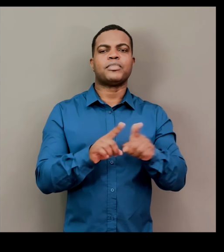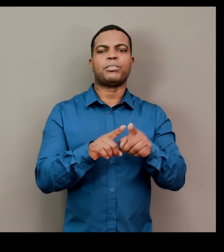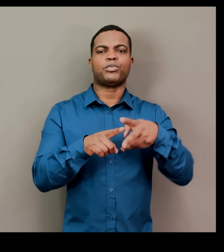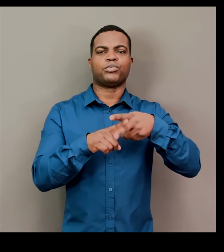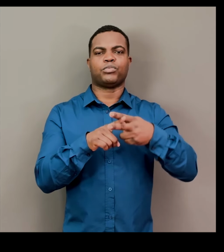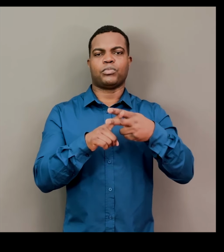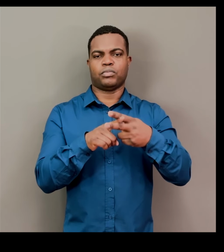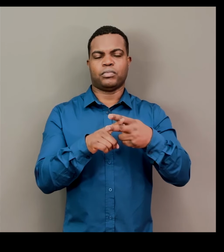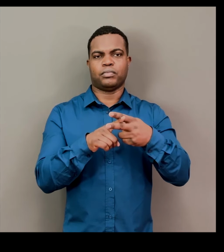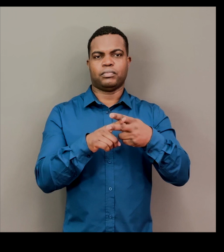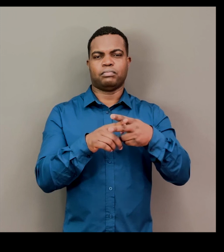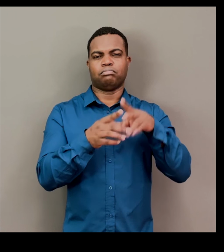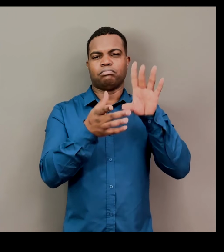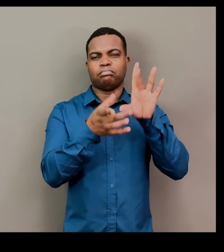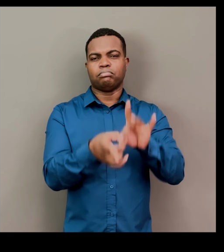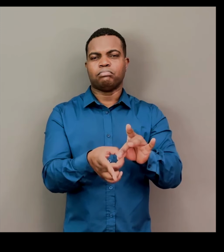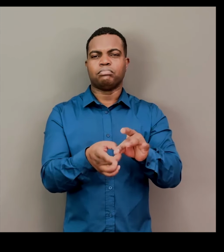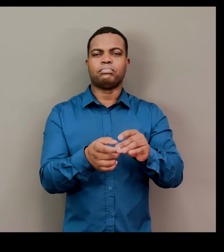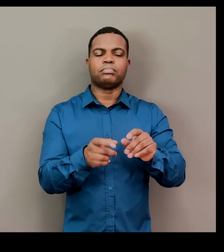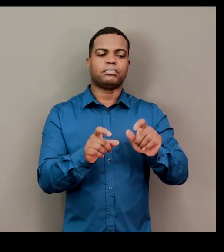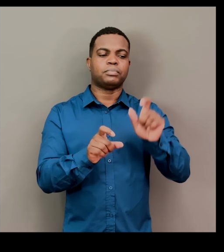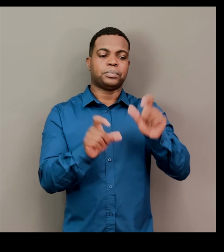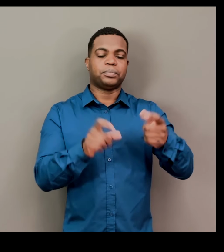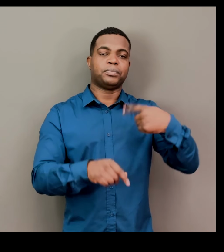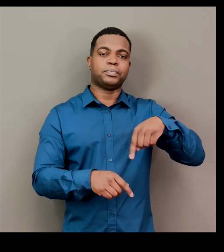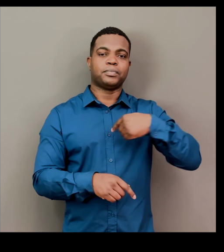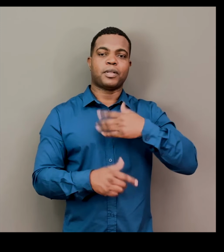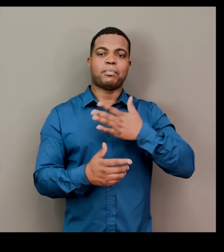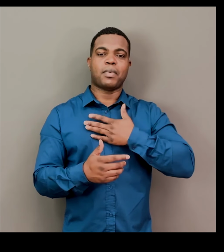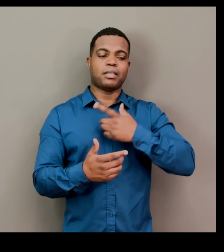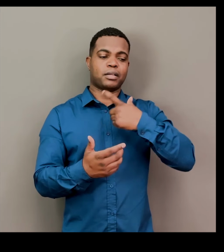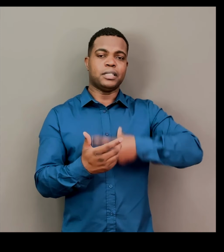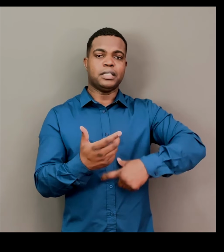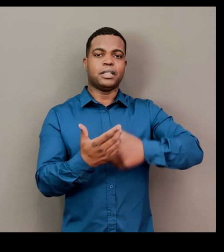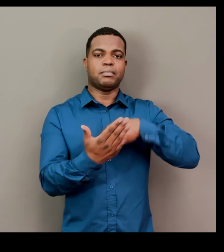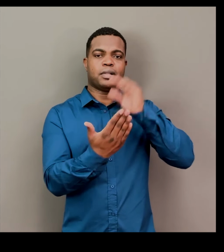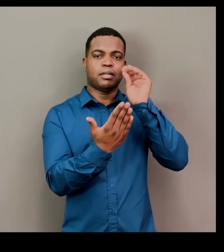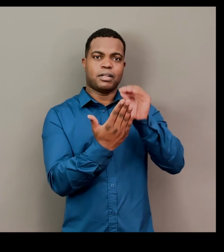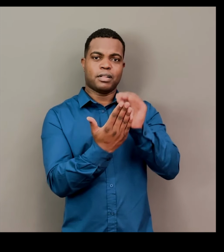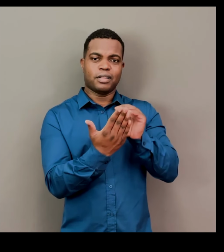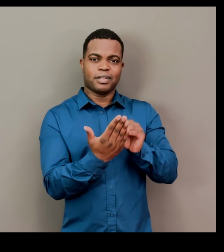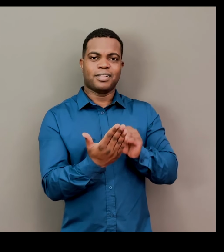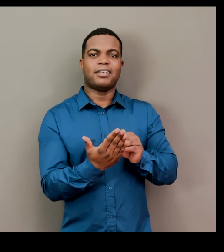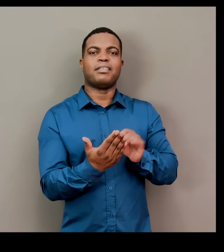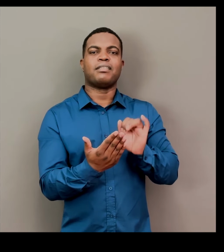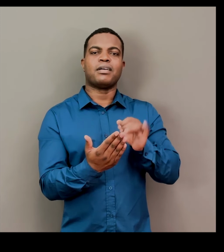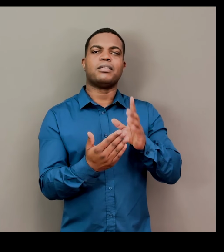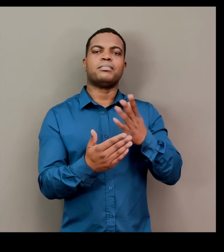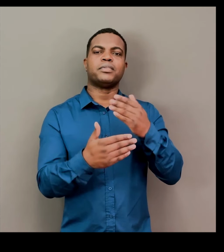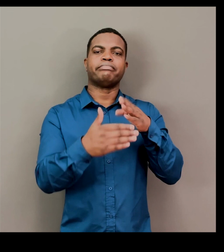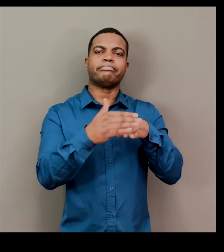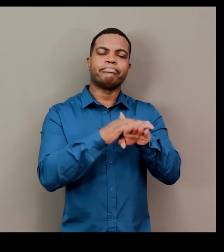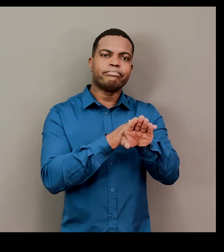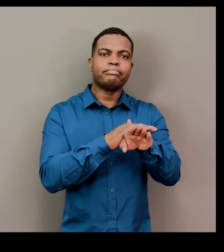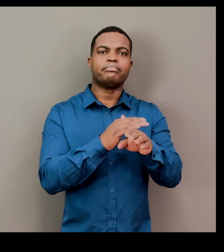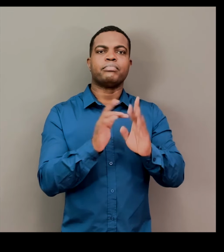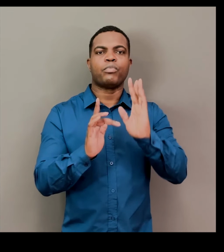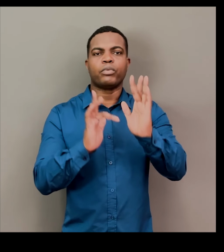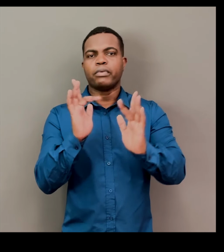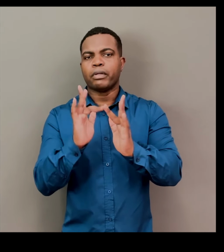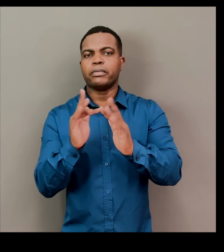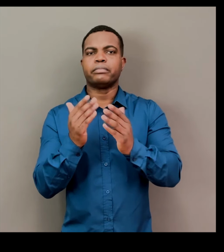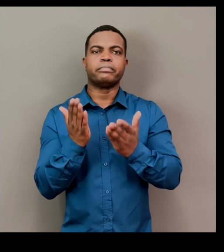is based on the fact that electronic identification is one of the tools to ensure secure access to